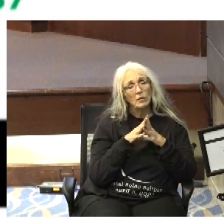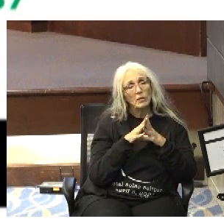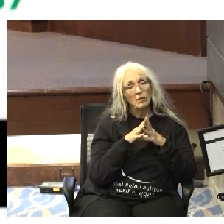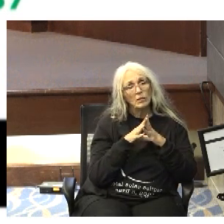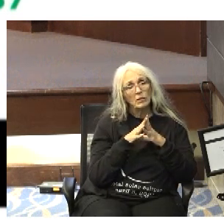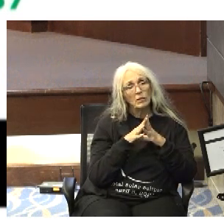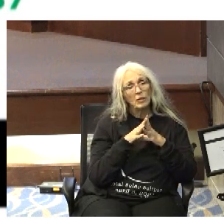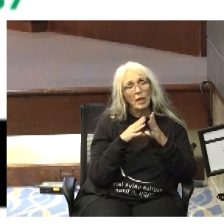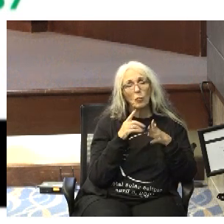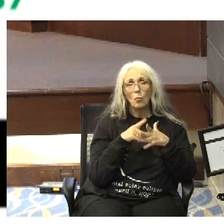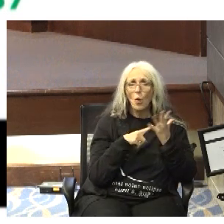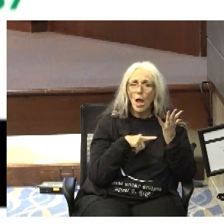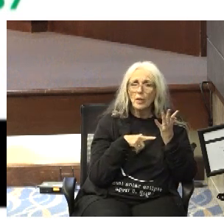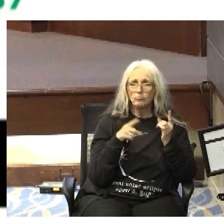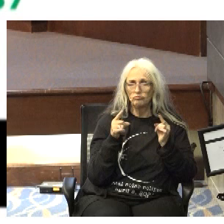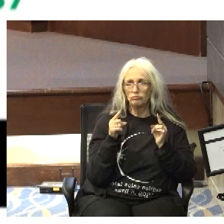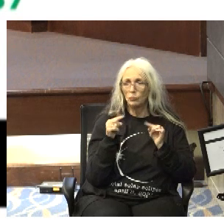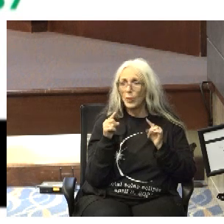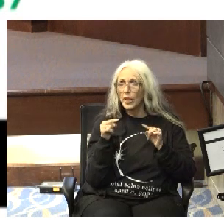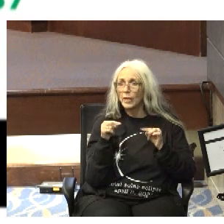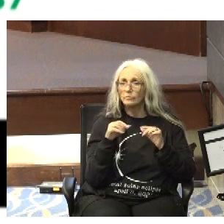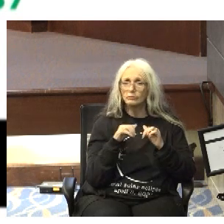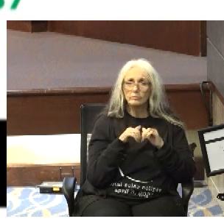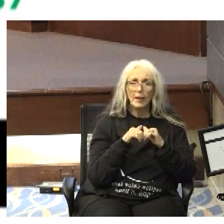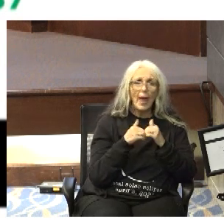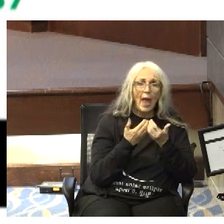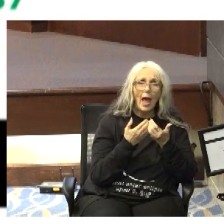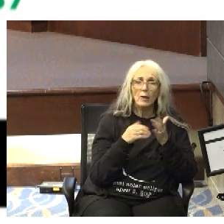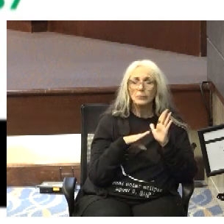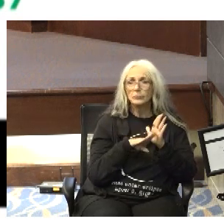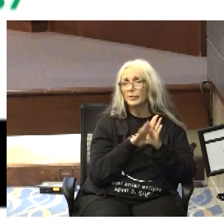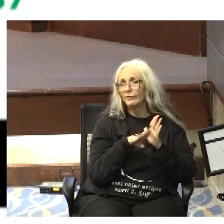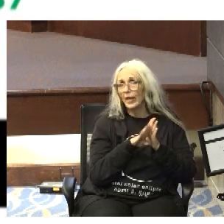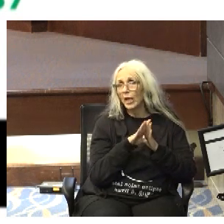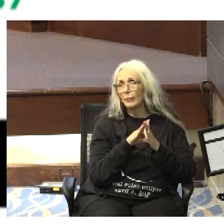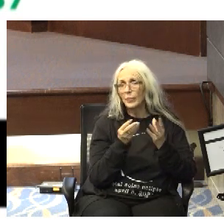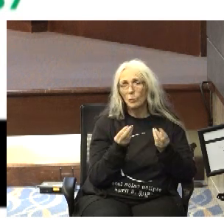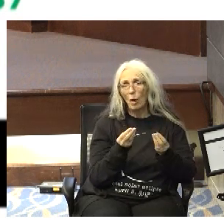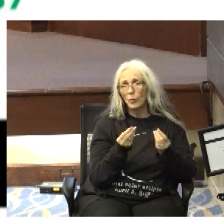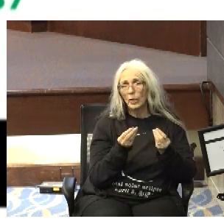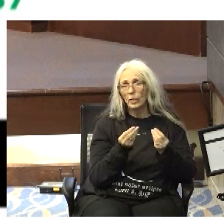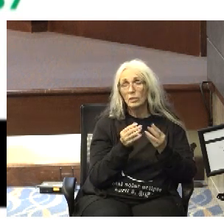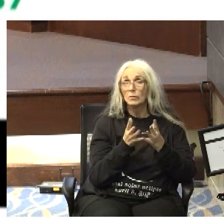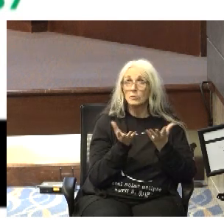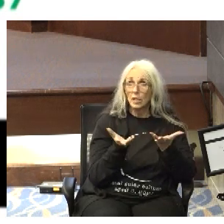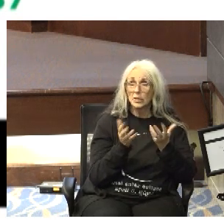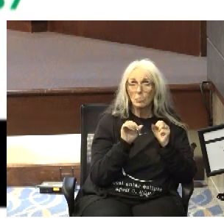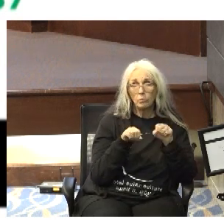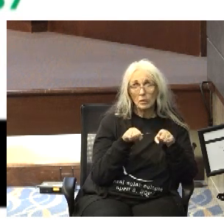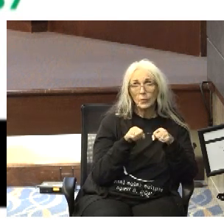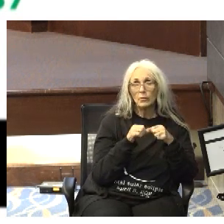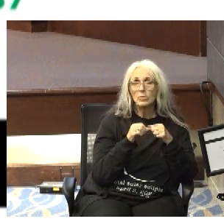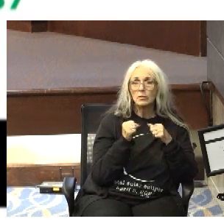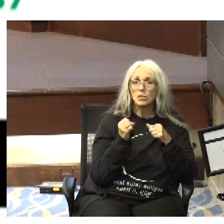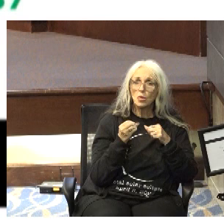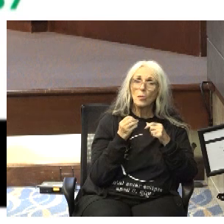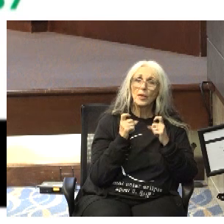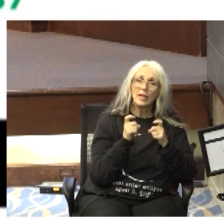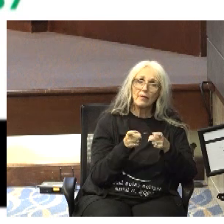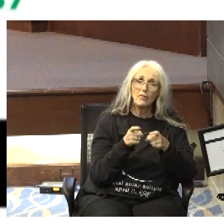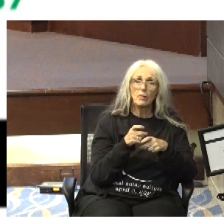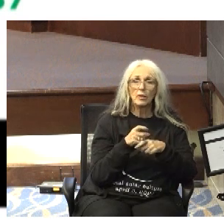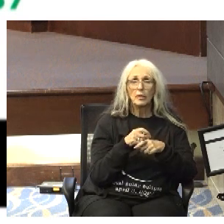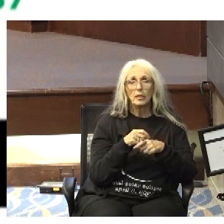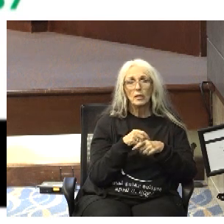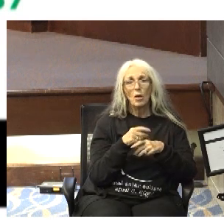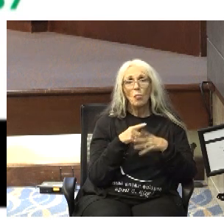what, when, and how the property would develop. So I've not done that. So I've given you a left and a right.